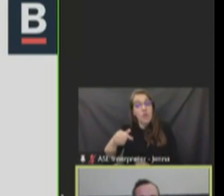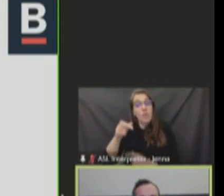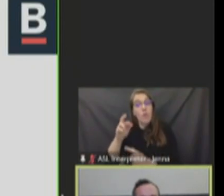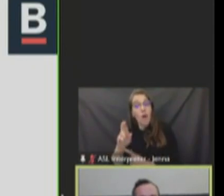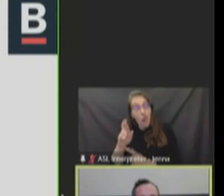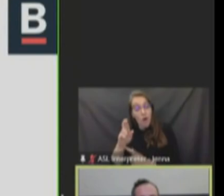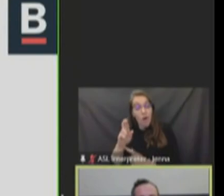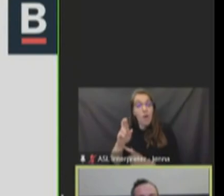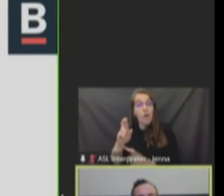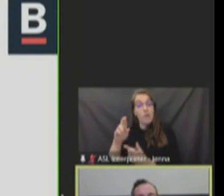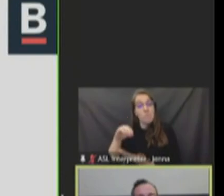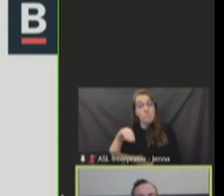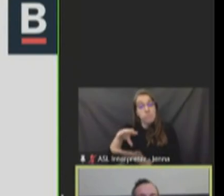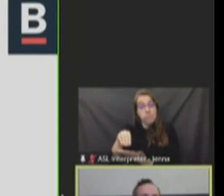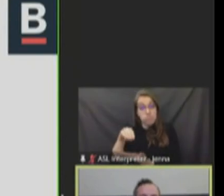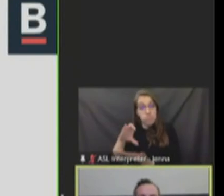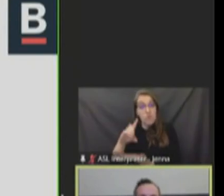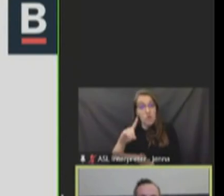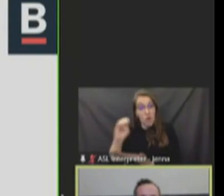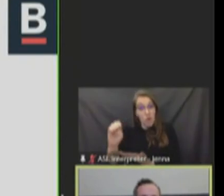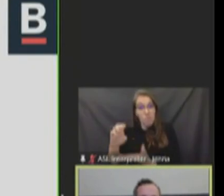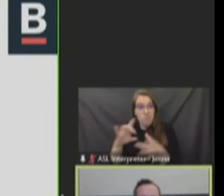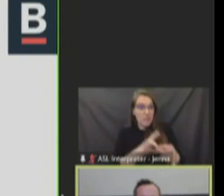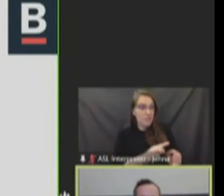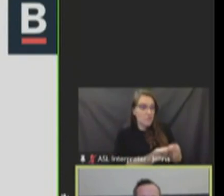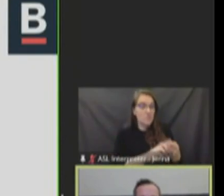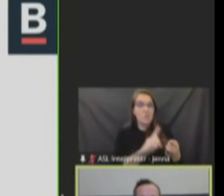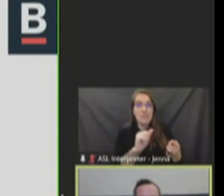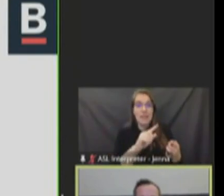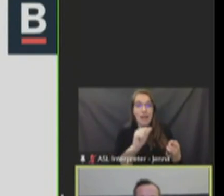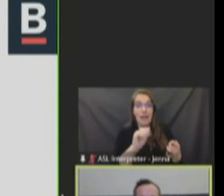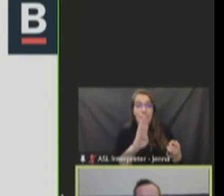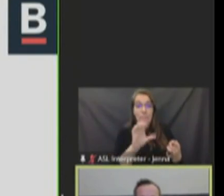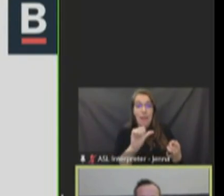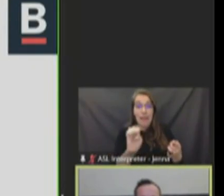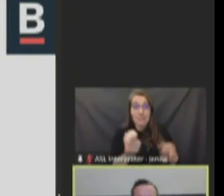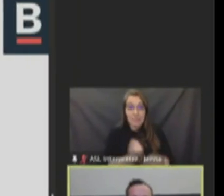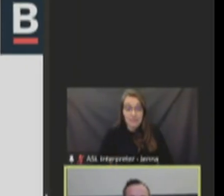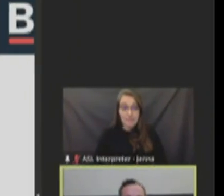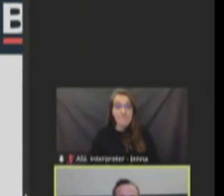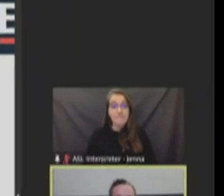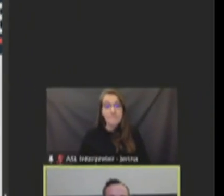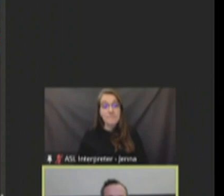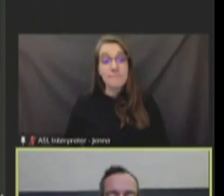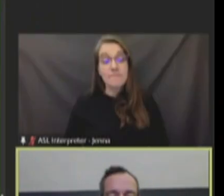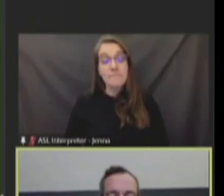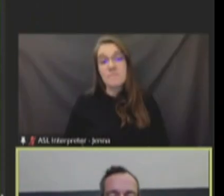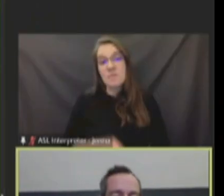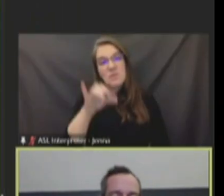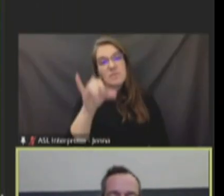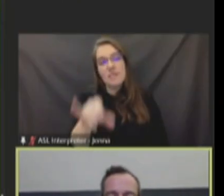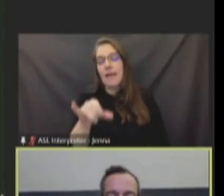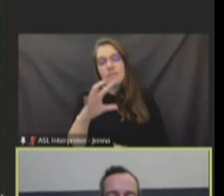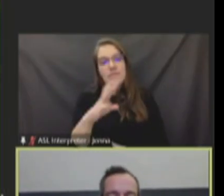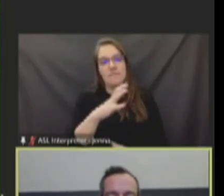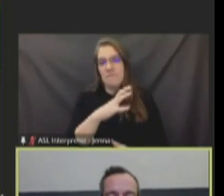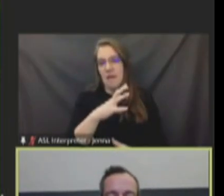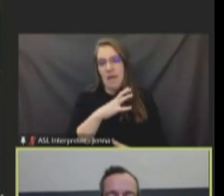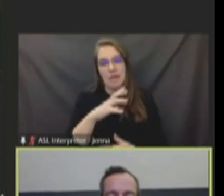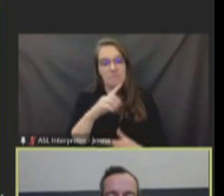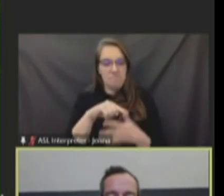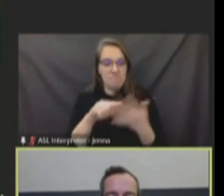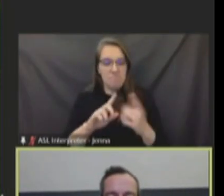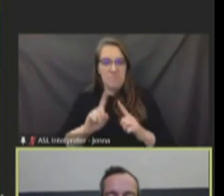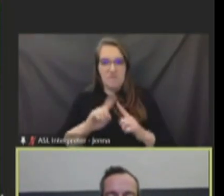in the state's database. But again, that is certainly a fine way to show your vaccination status, but we want it to be as flexible